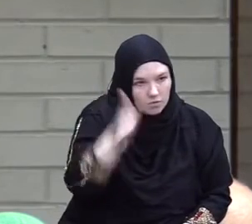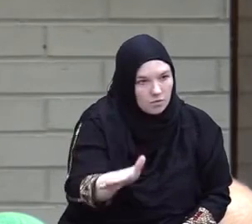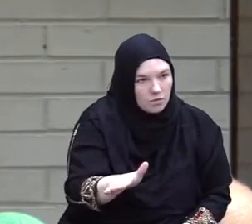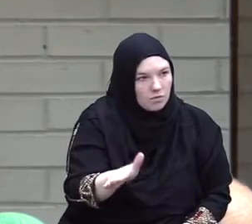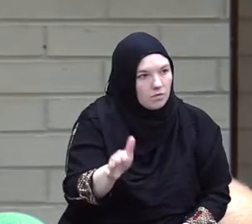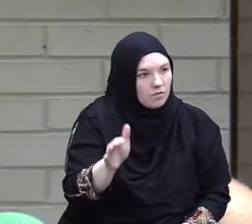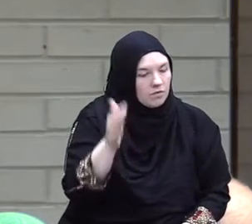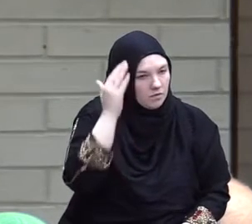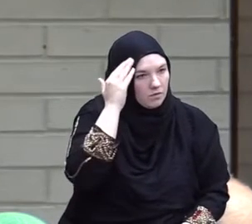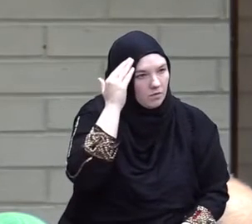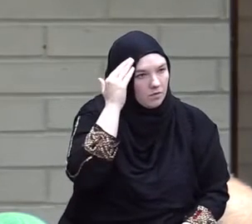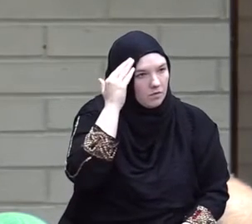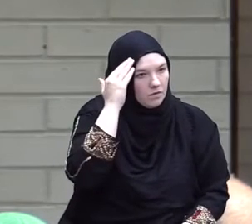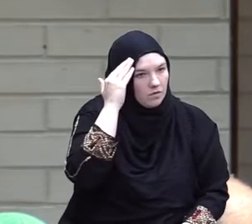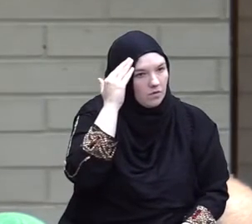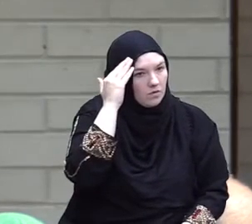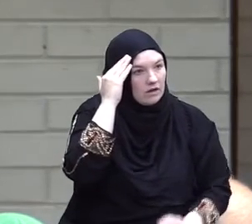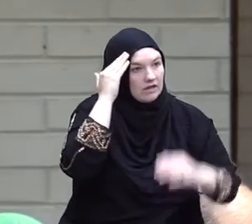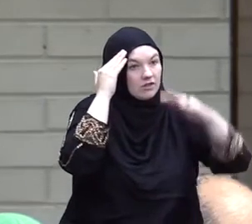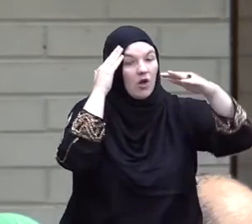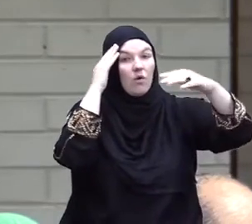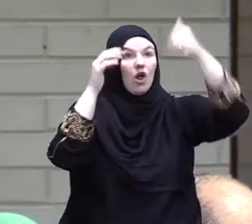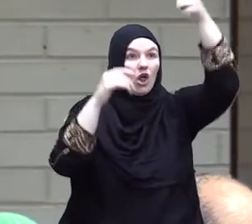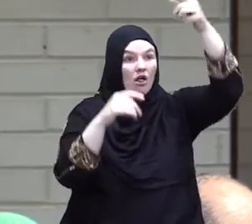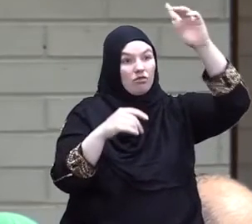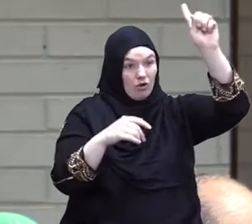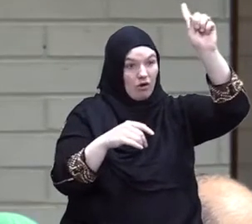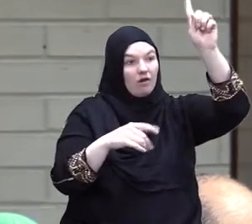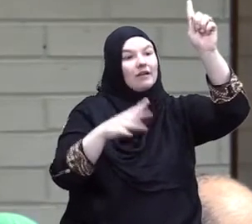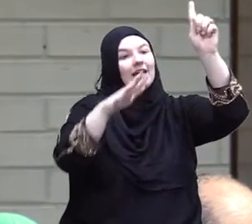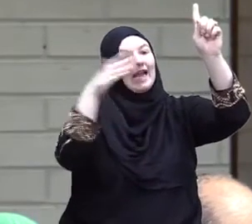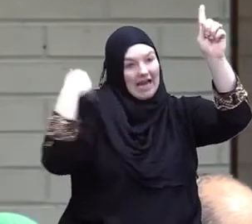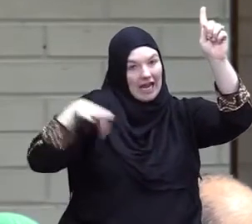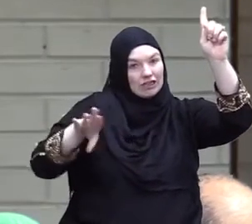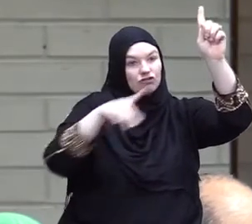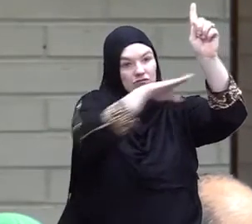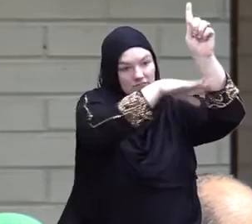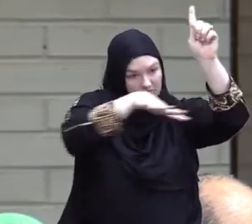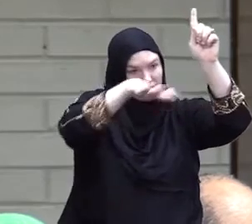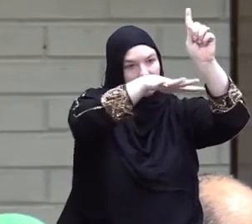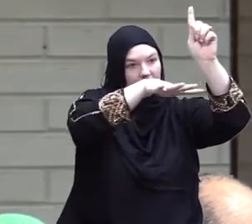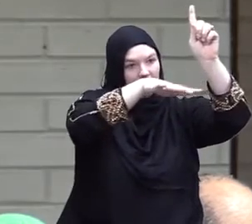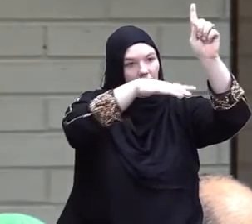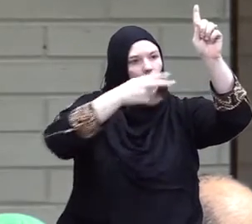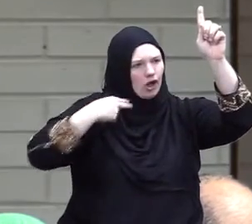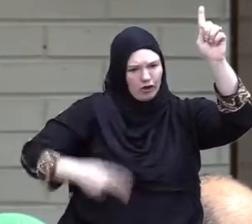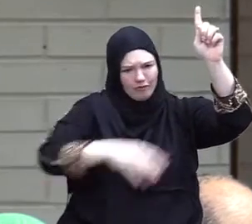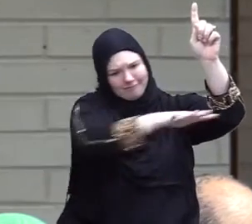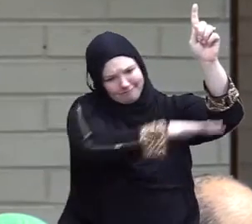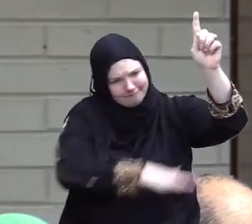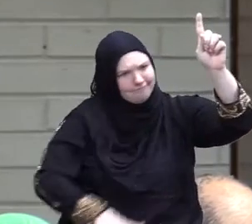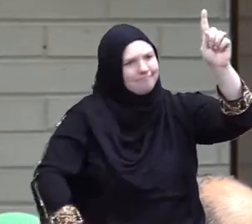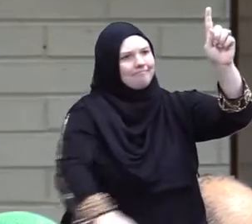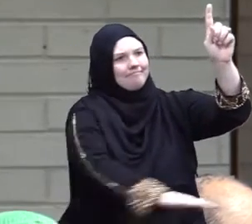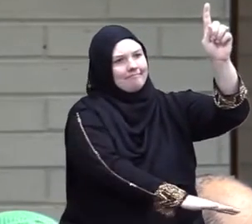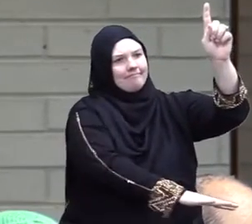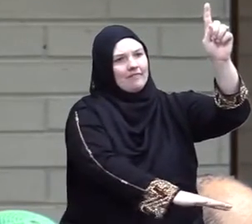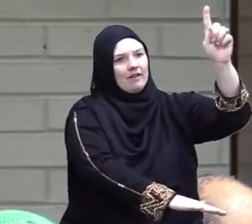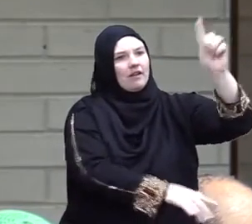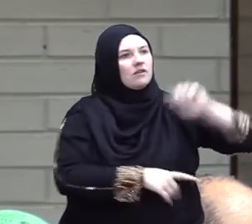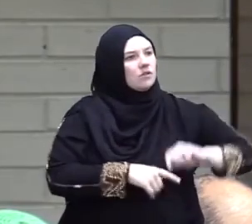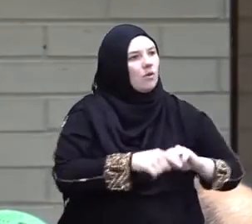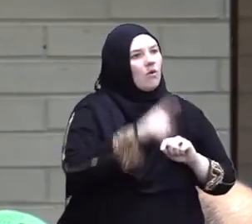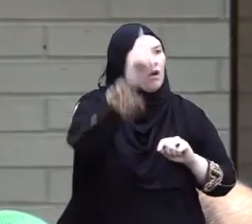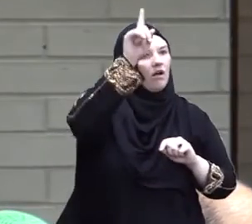better believe that we are much less than the angels. We better believe that in knowledge, in closeness to Allah,